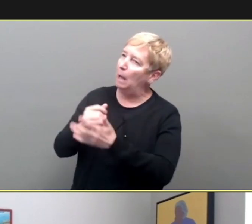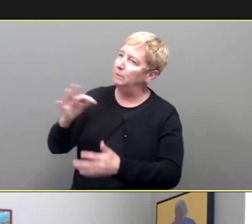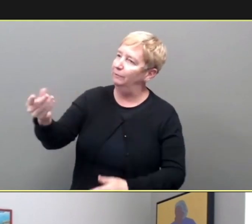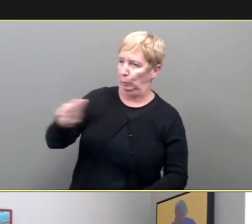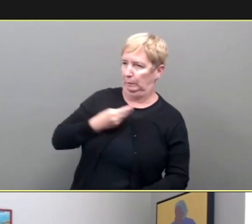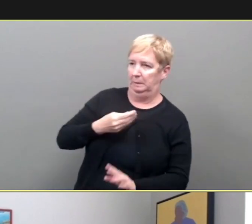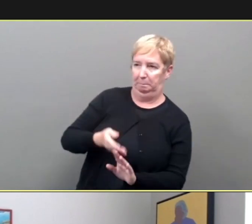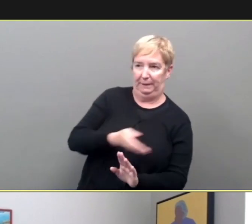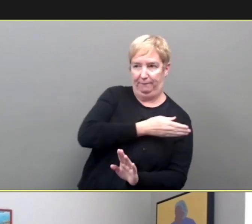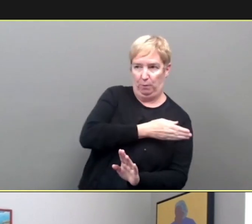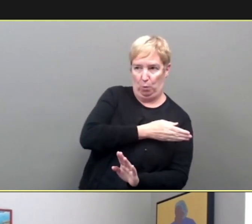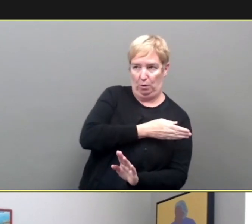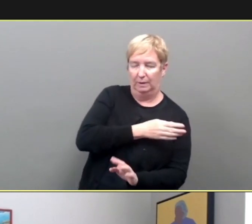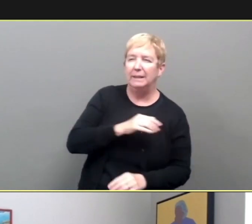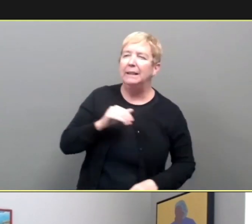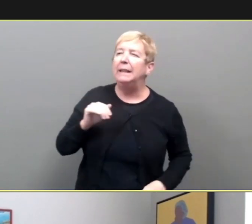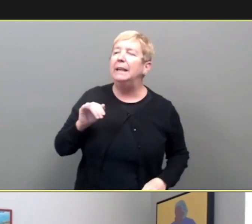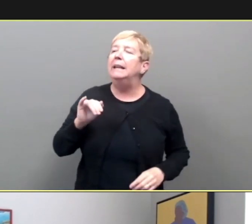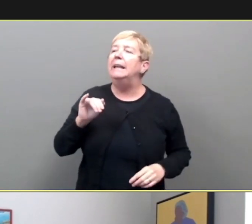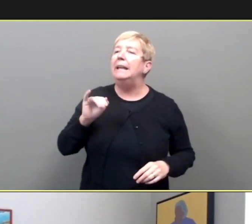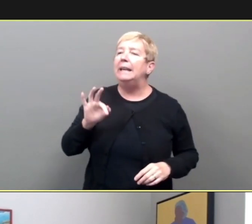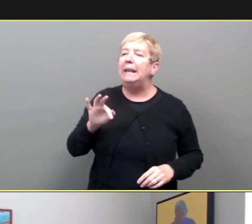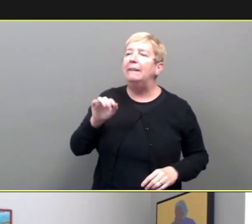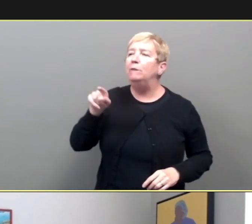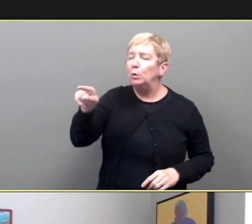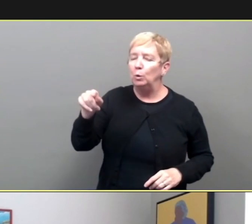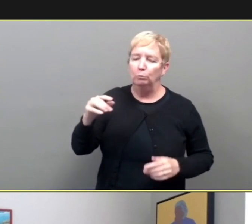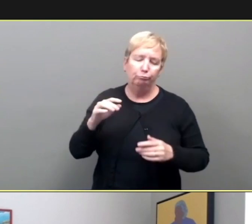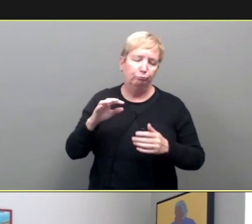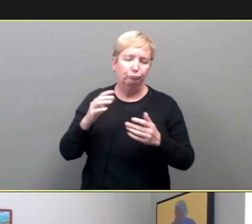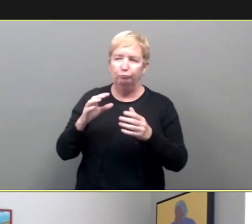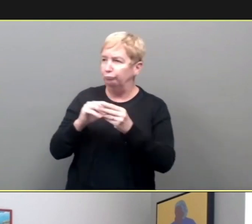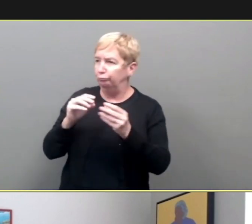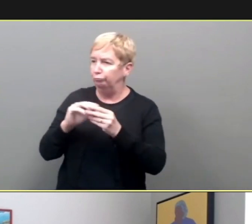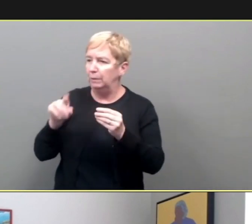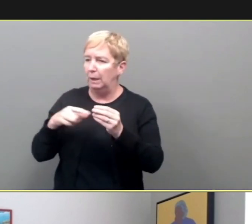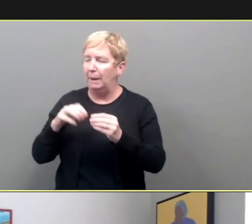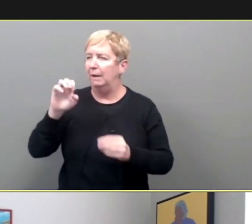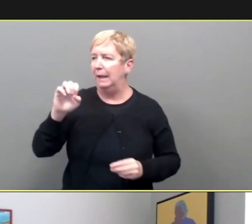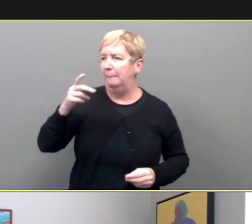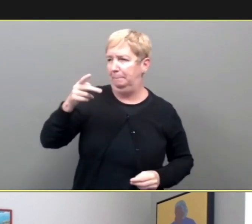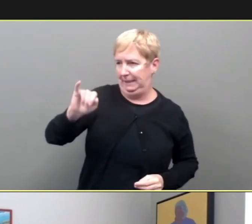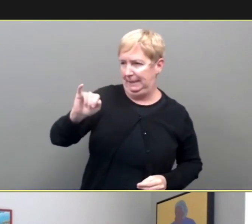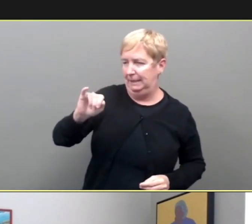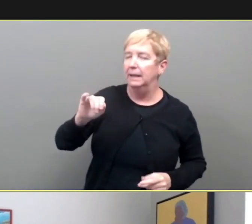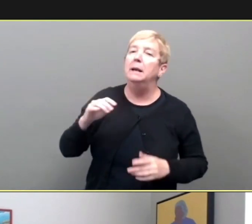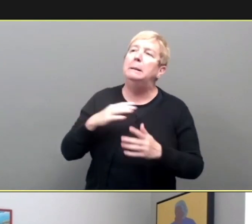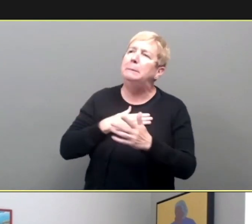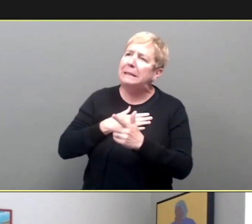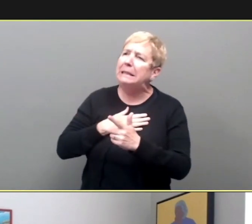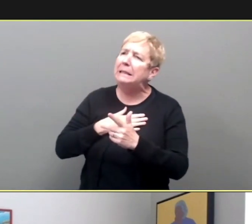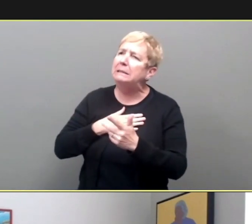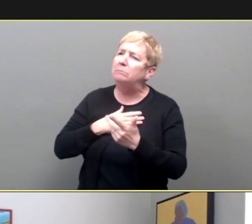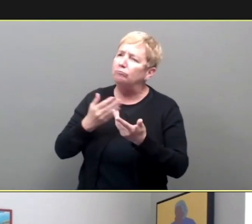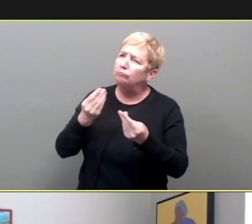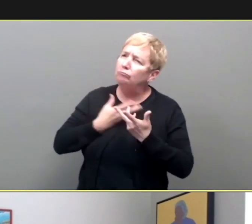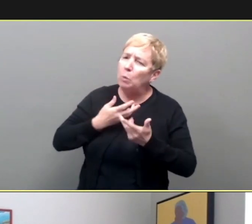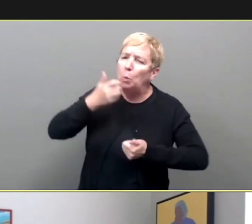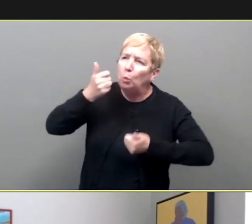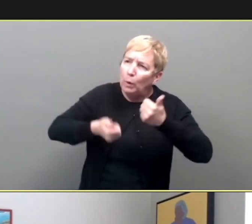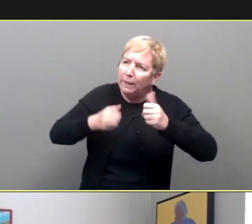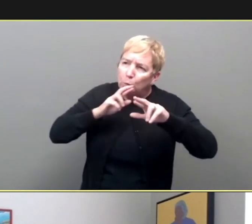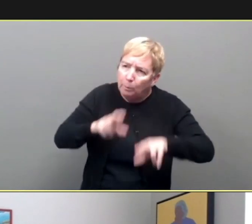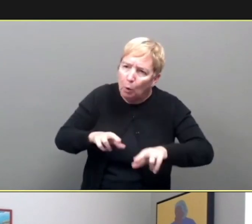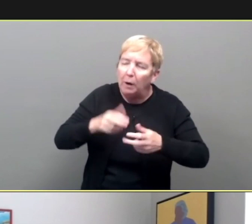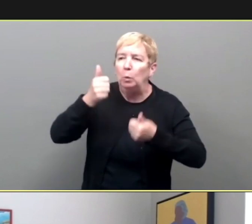advance. If you do have a question that pertains to the epidemiological reports, if you could just have the name of the report at the ready and the page number that you're referring